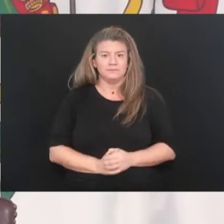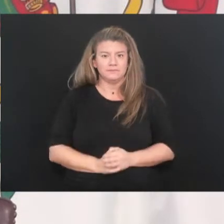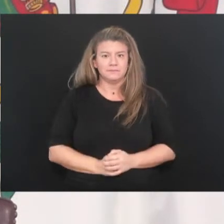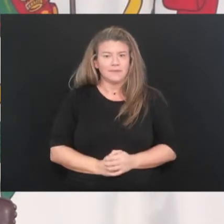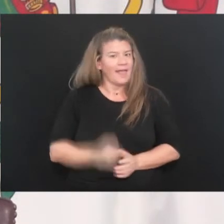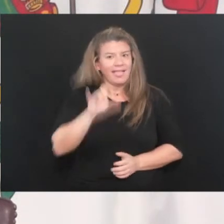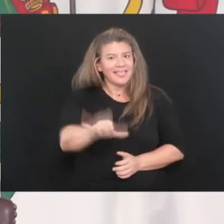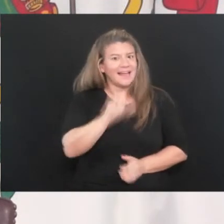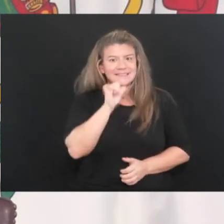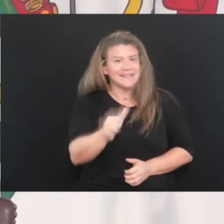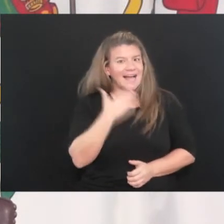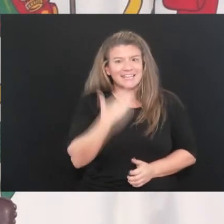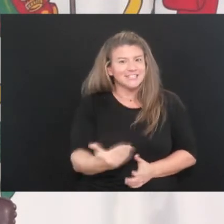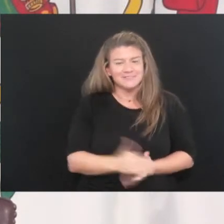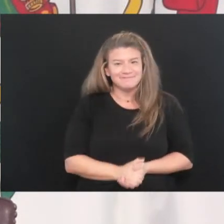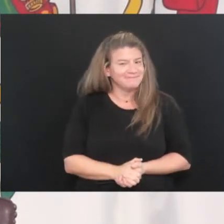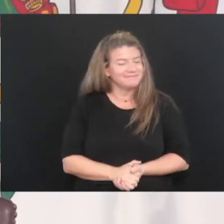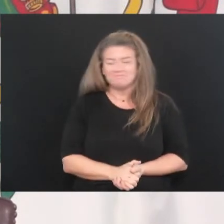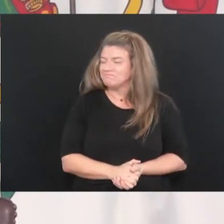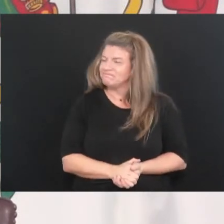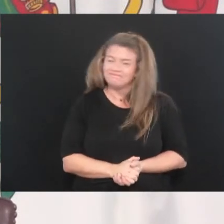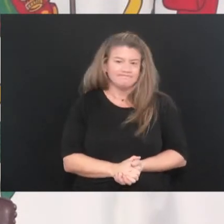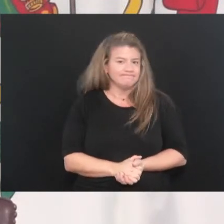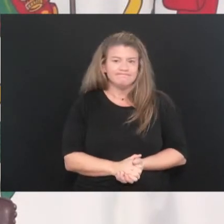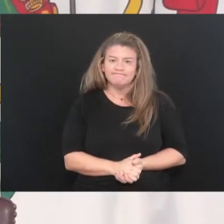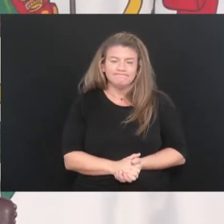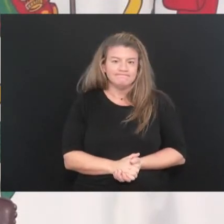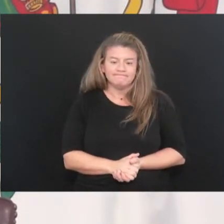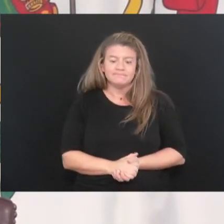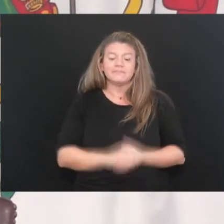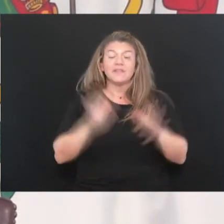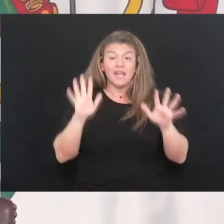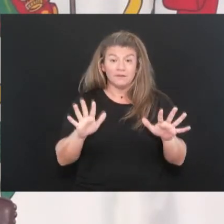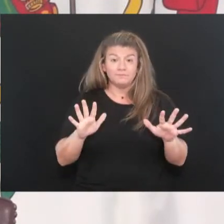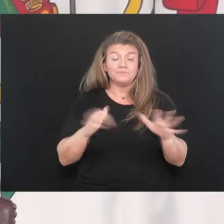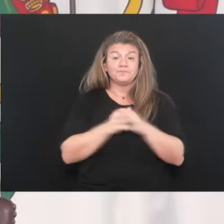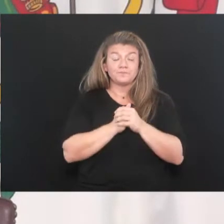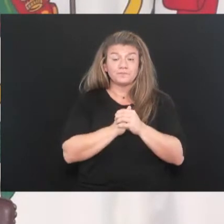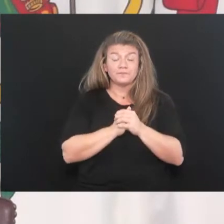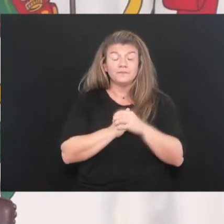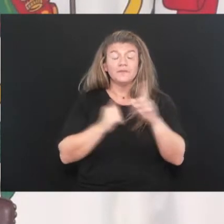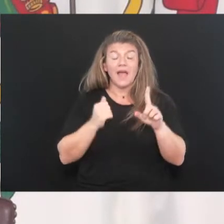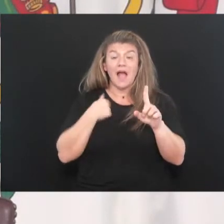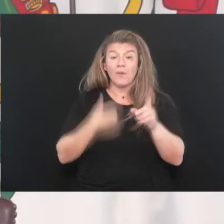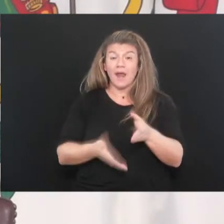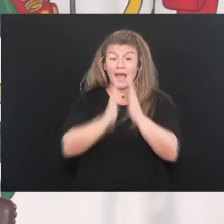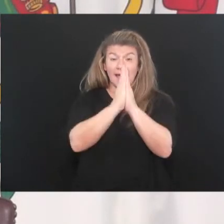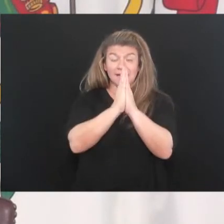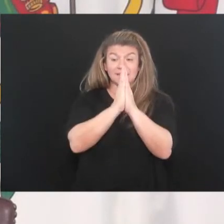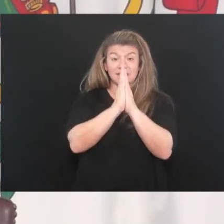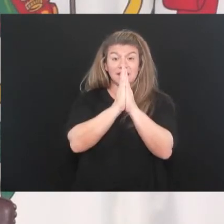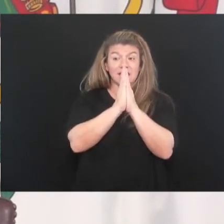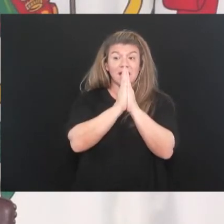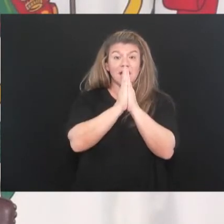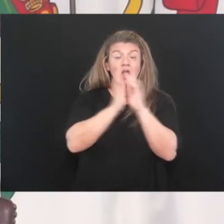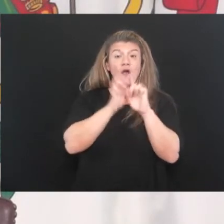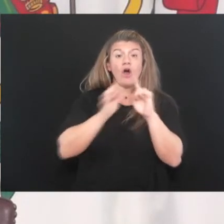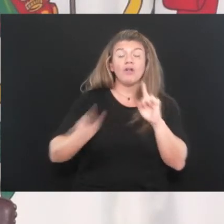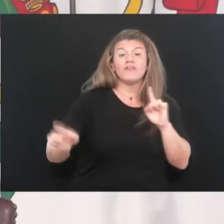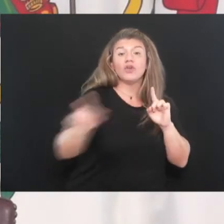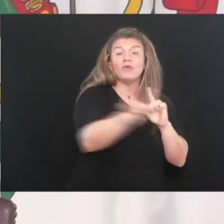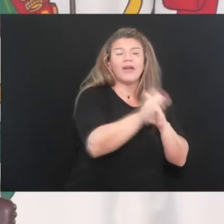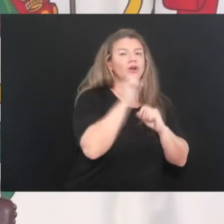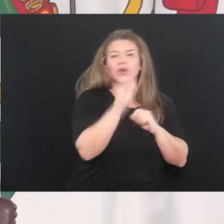good. It just wouldn't be good. Now, I would ask all those that are